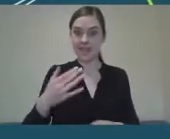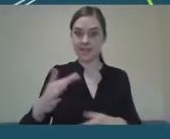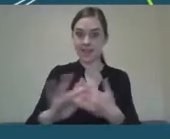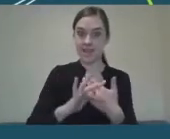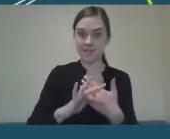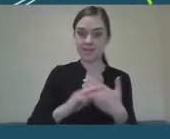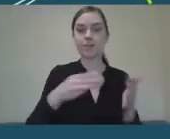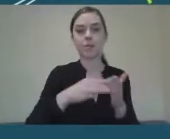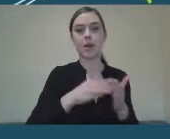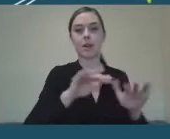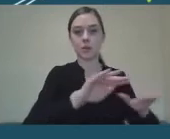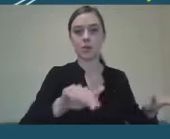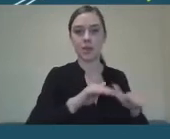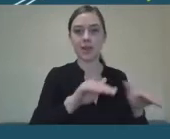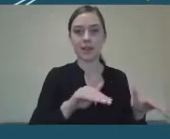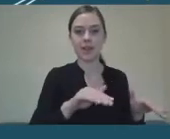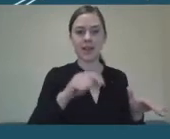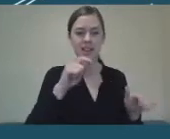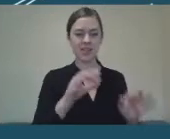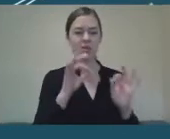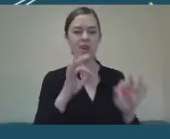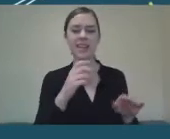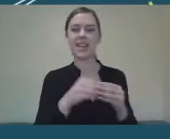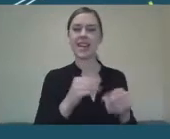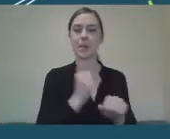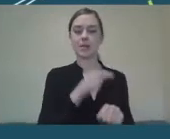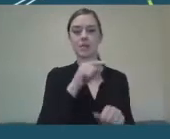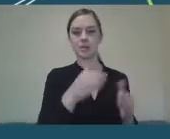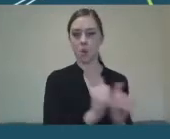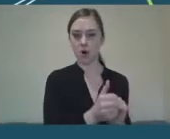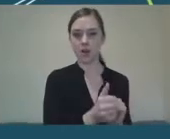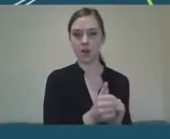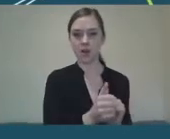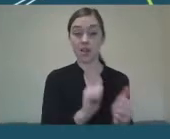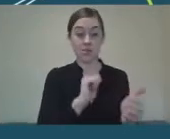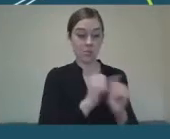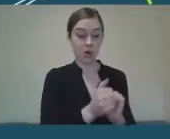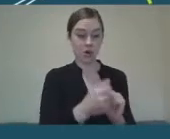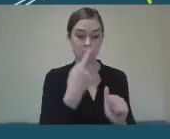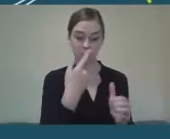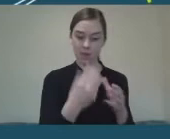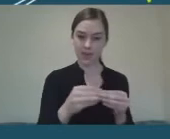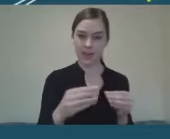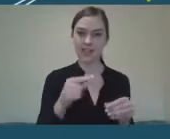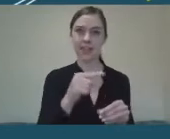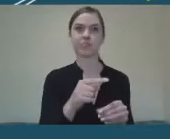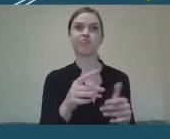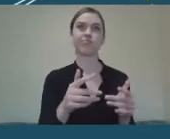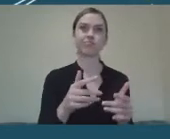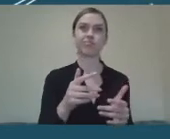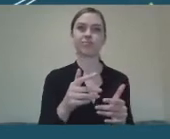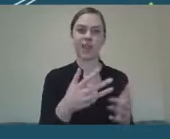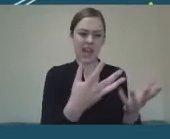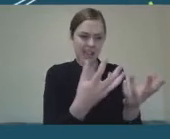the amazing thing about sport. Sport is probably the one thing that really